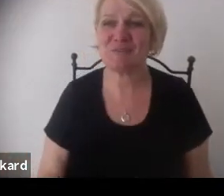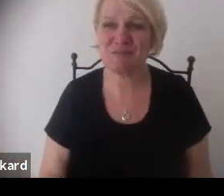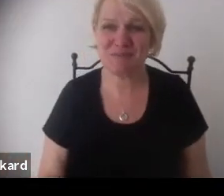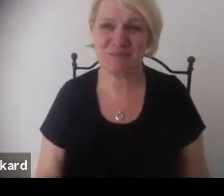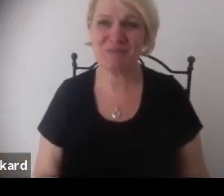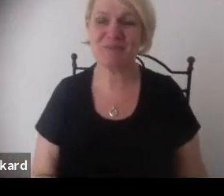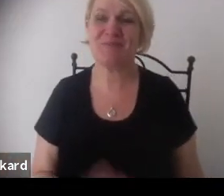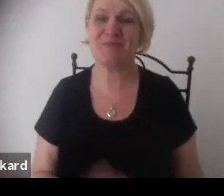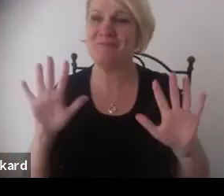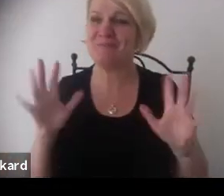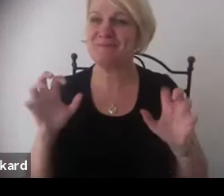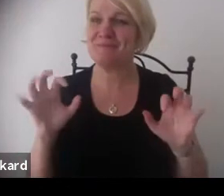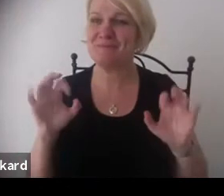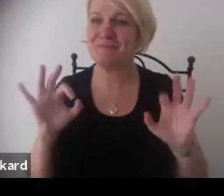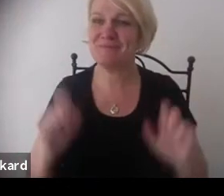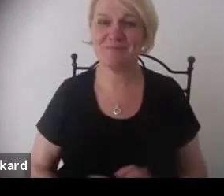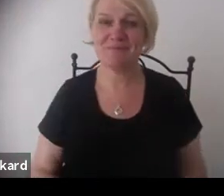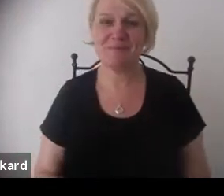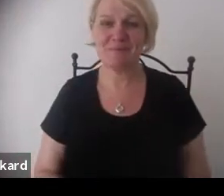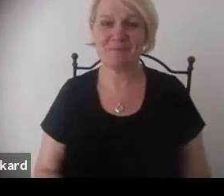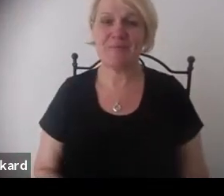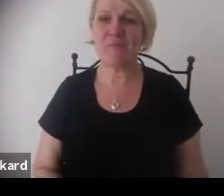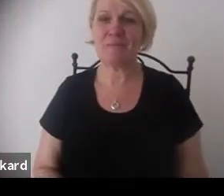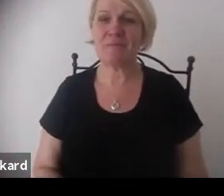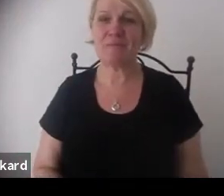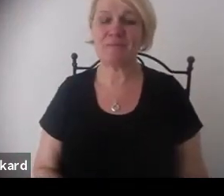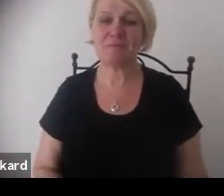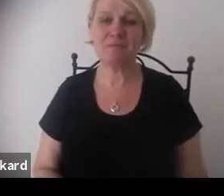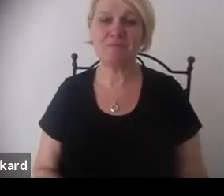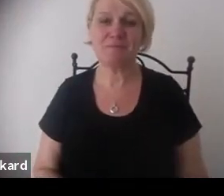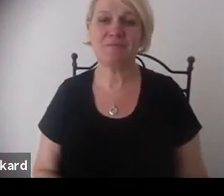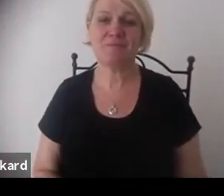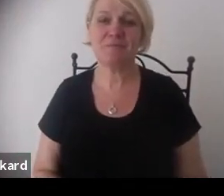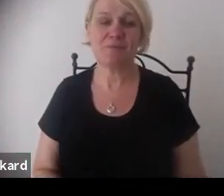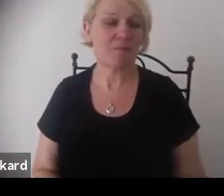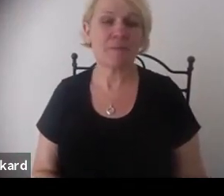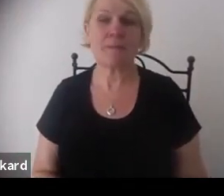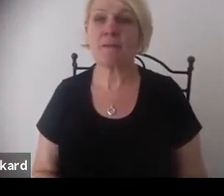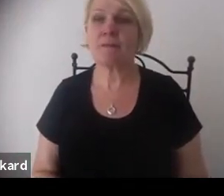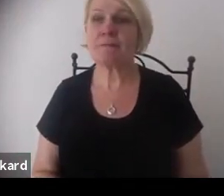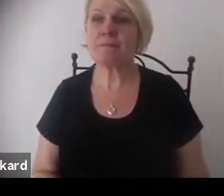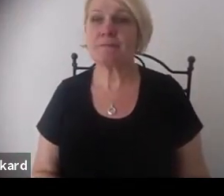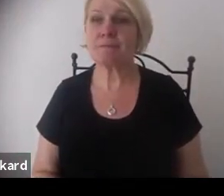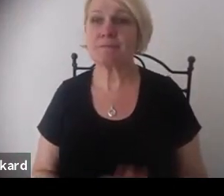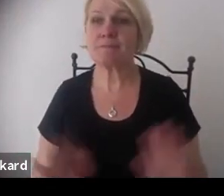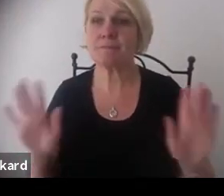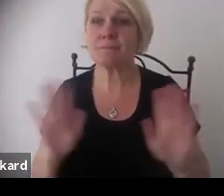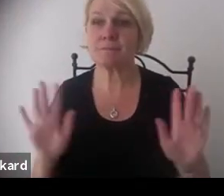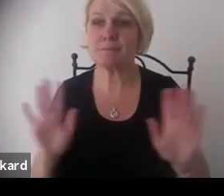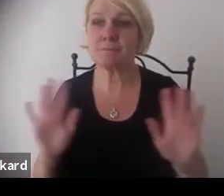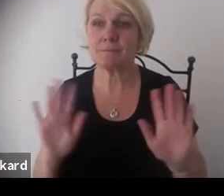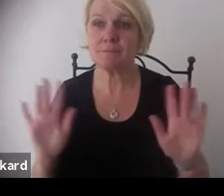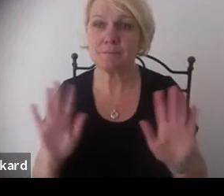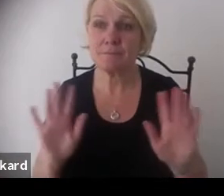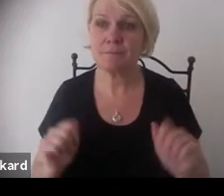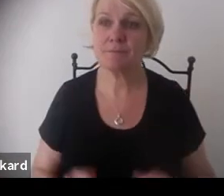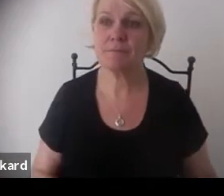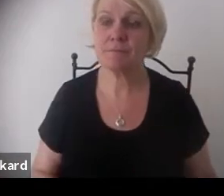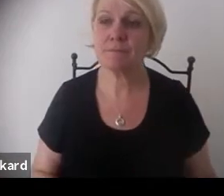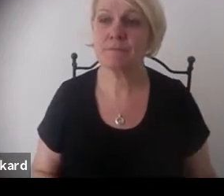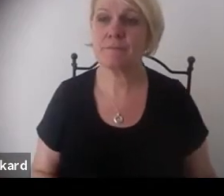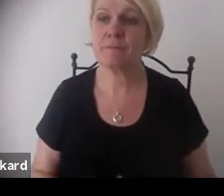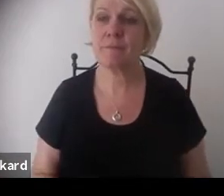you. Apologies. It's just because we've had Simone come in a little. So, can people see her now? Is that okay?